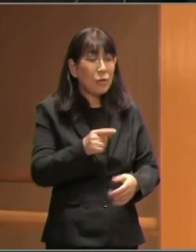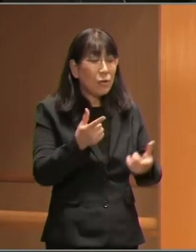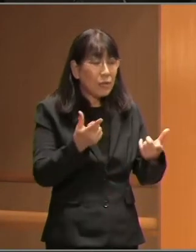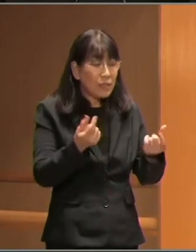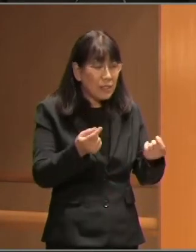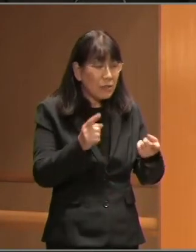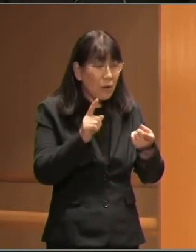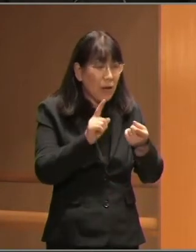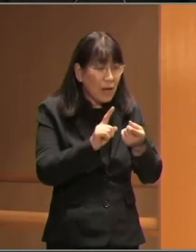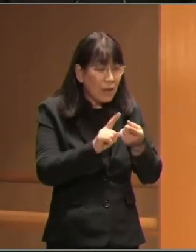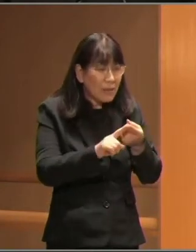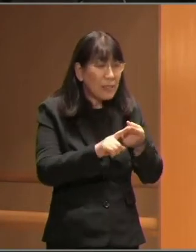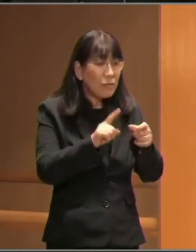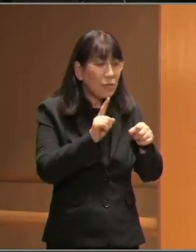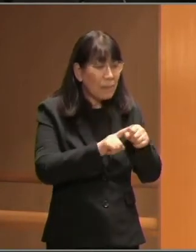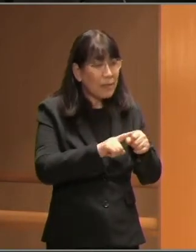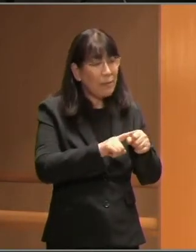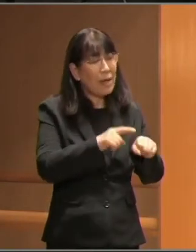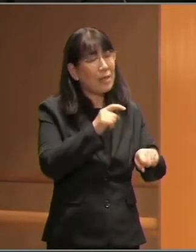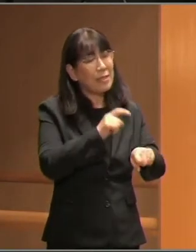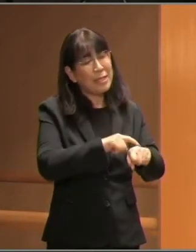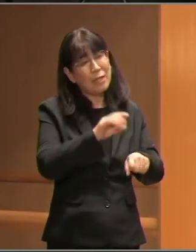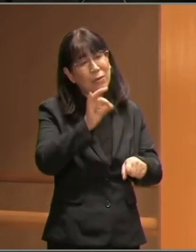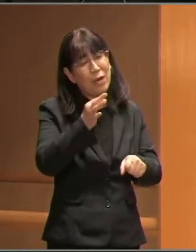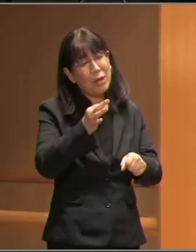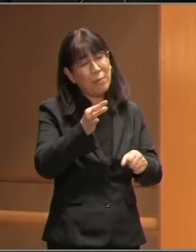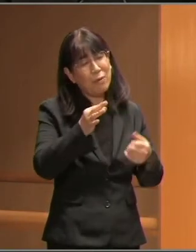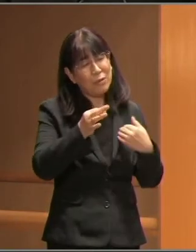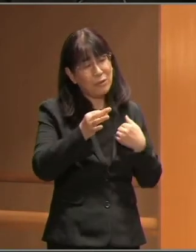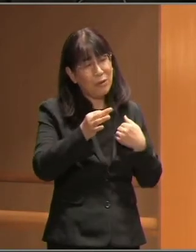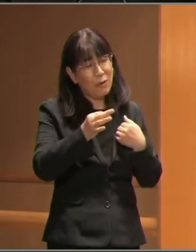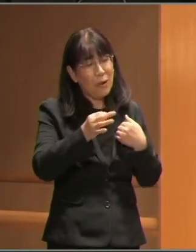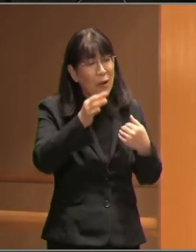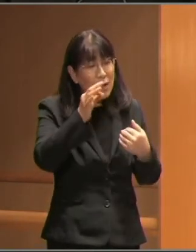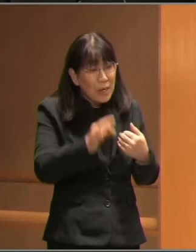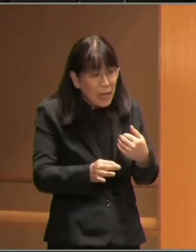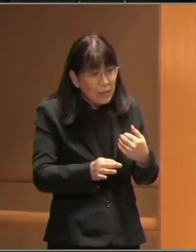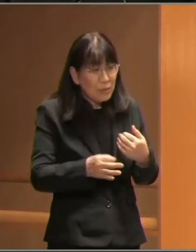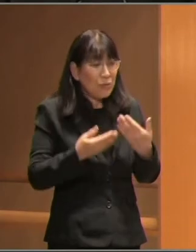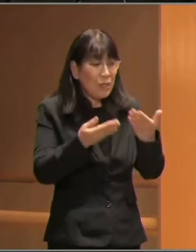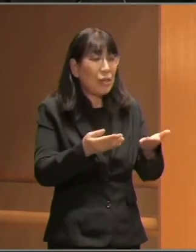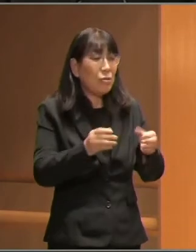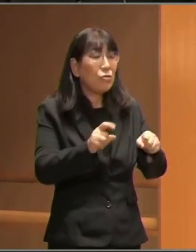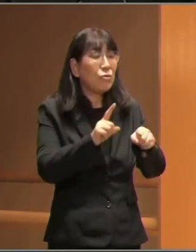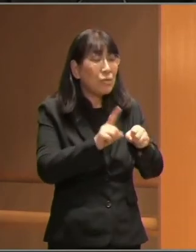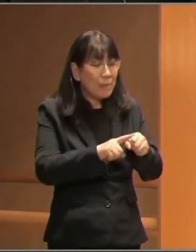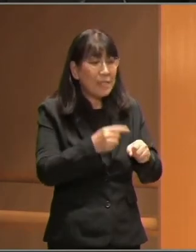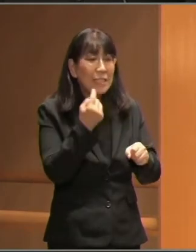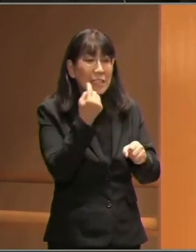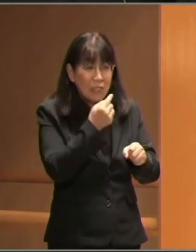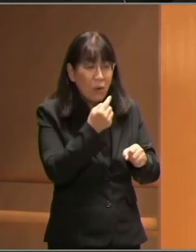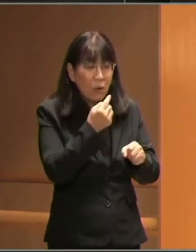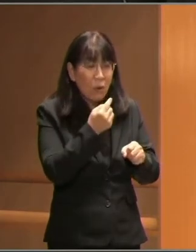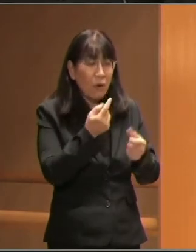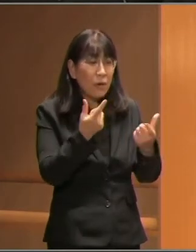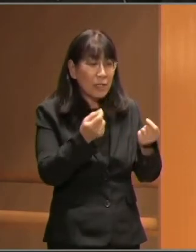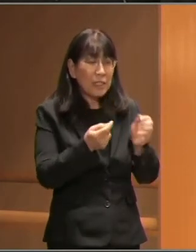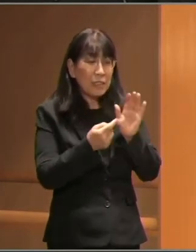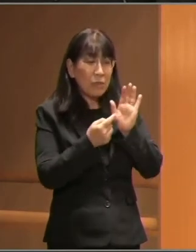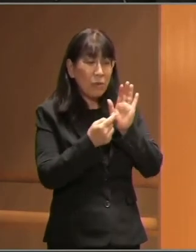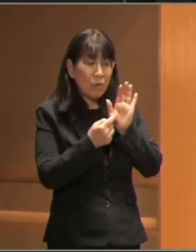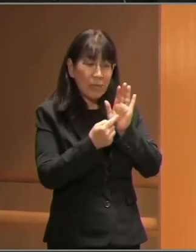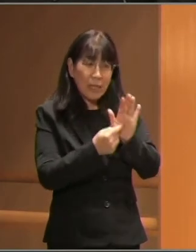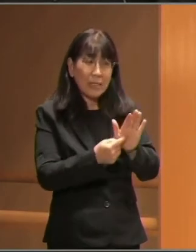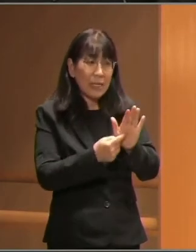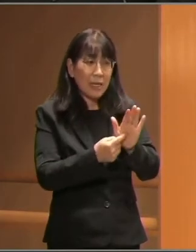correctly, it takes time and money. Therefore, at inexpensive cost, we would like to offer that color.